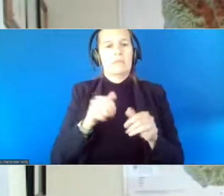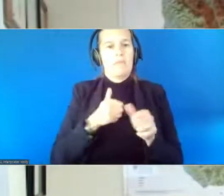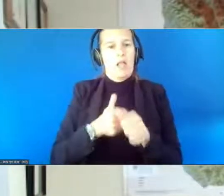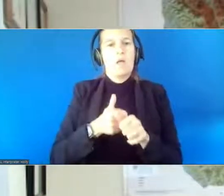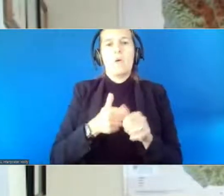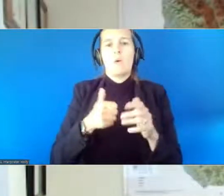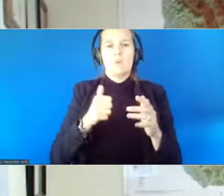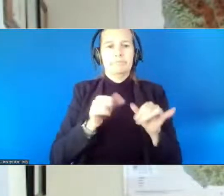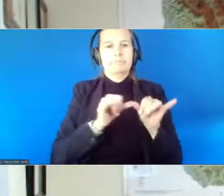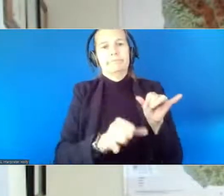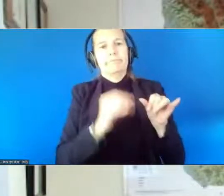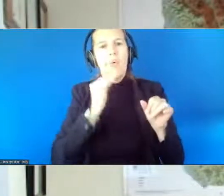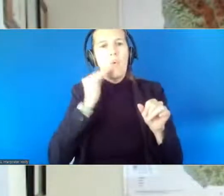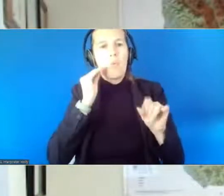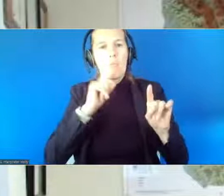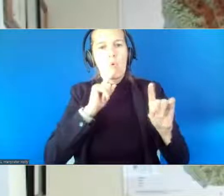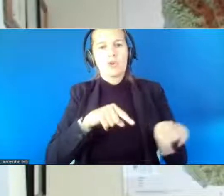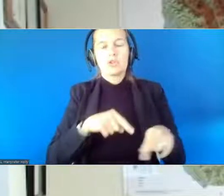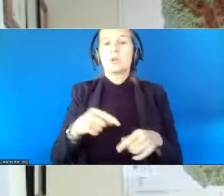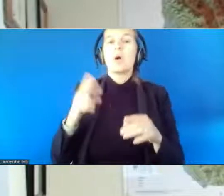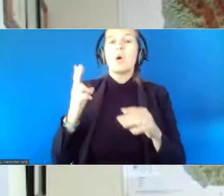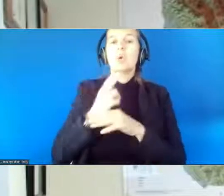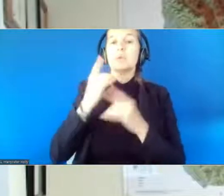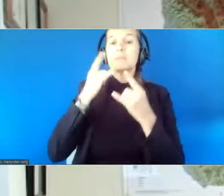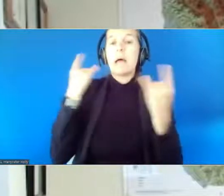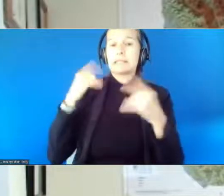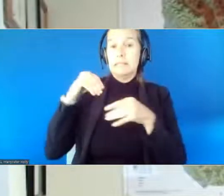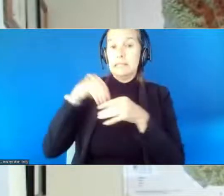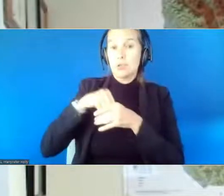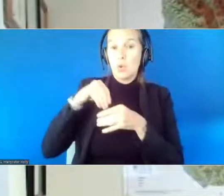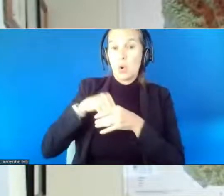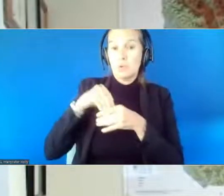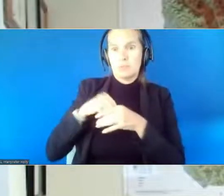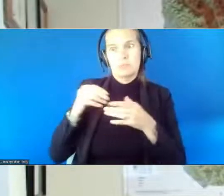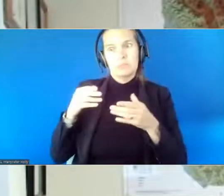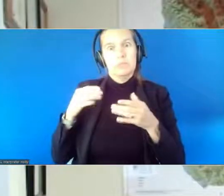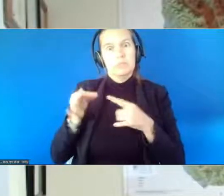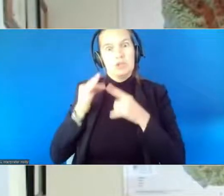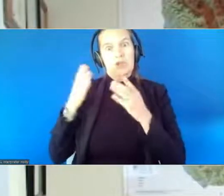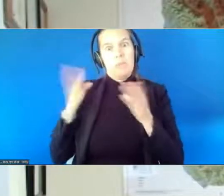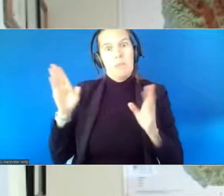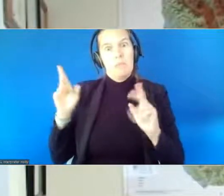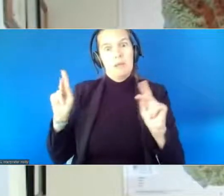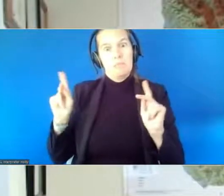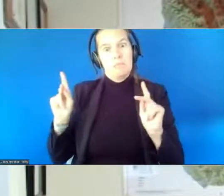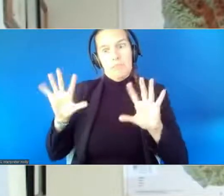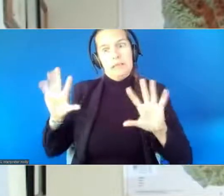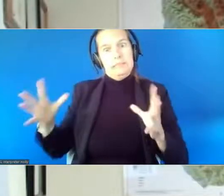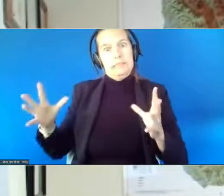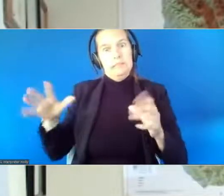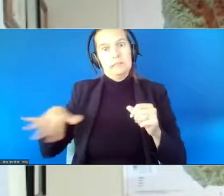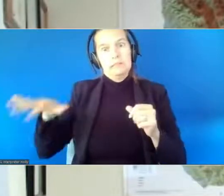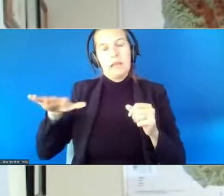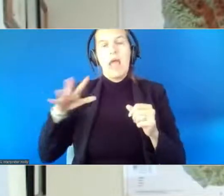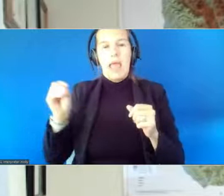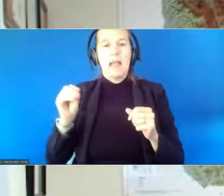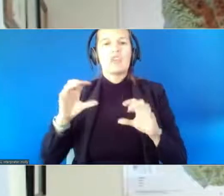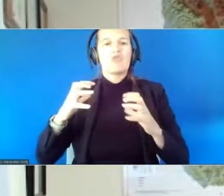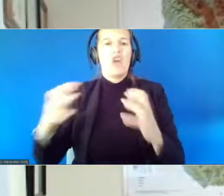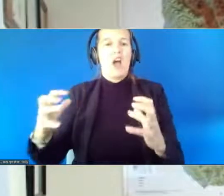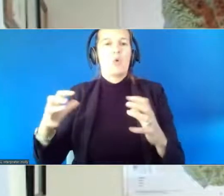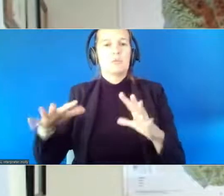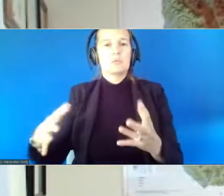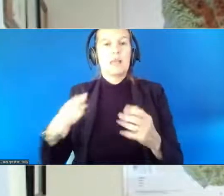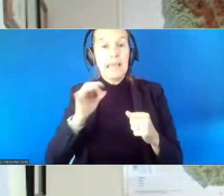masks indoors, especially indoors in public places, and outdoors in crowds. If you go out to eat, keep your mask